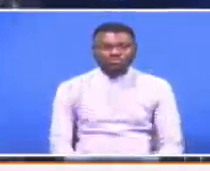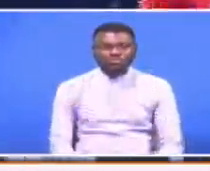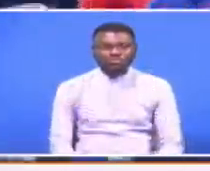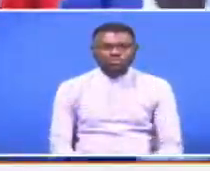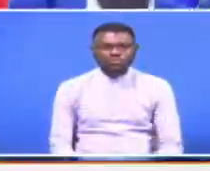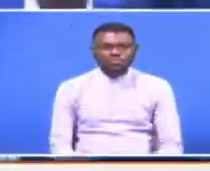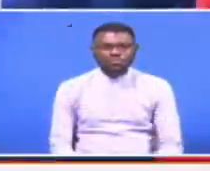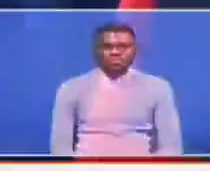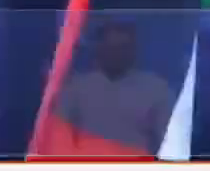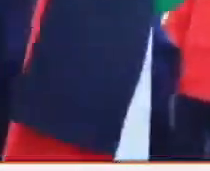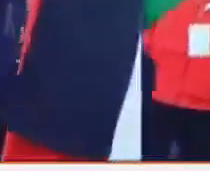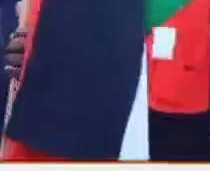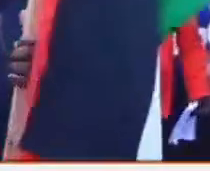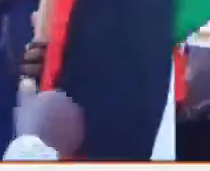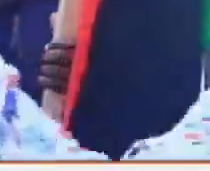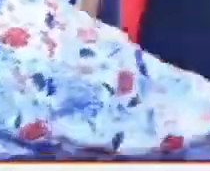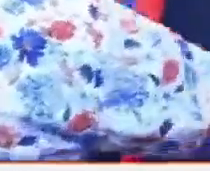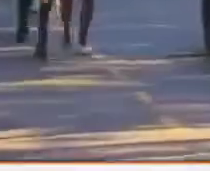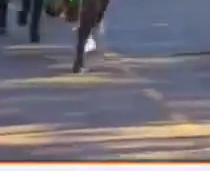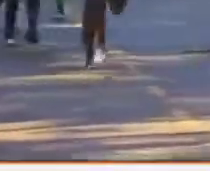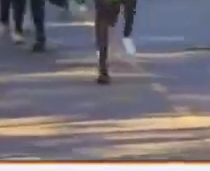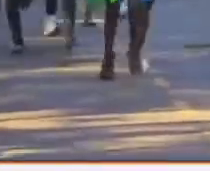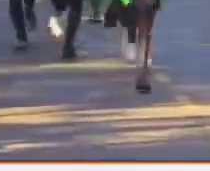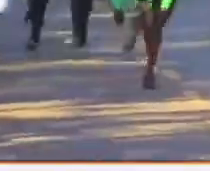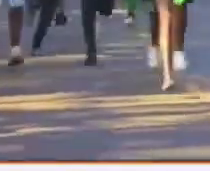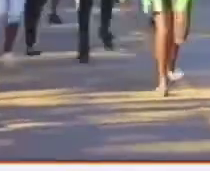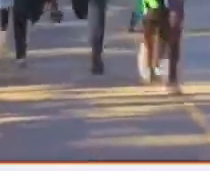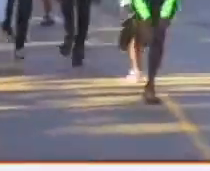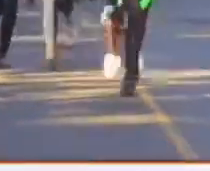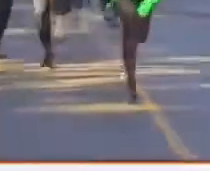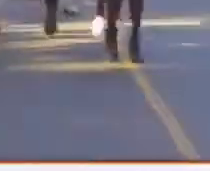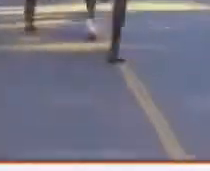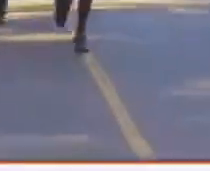Haya tangazo, wanaume!